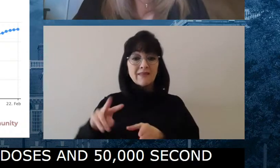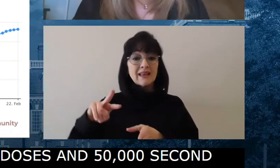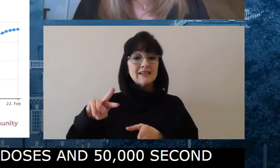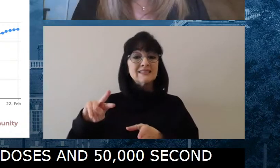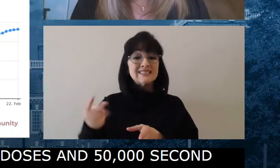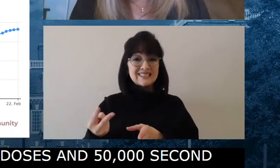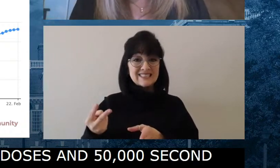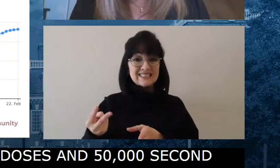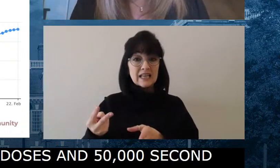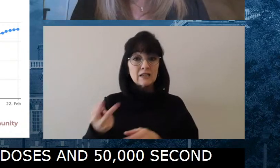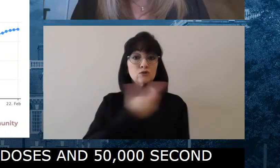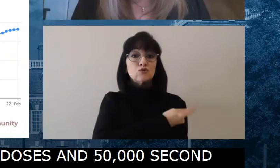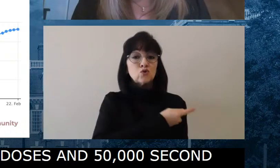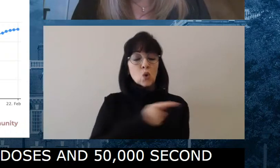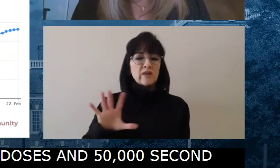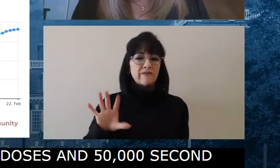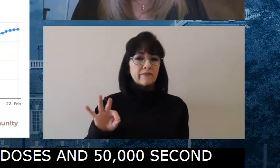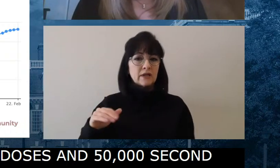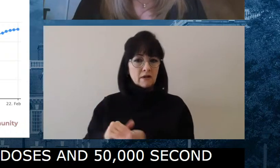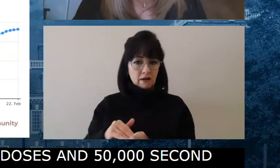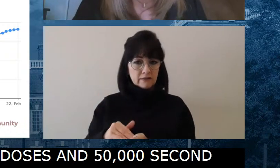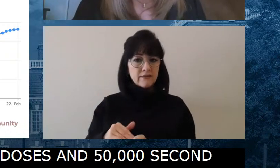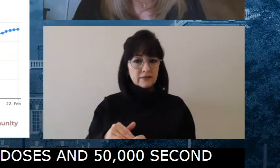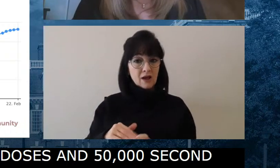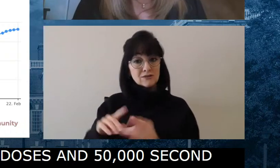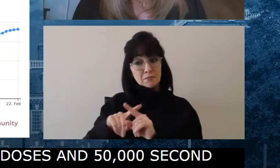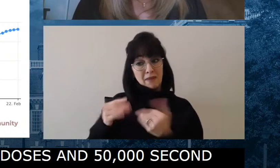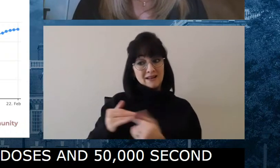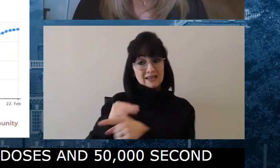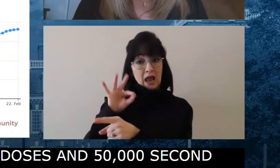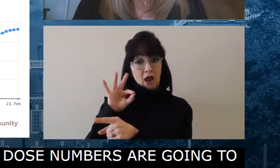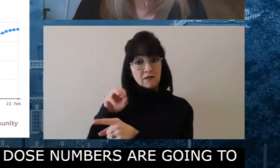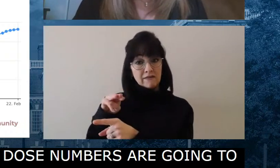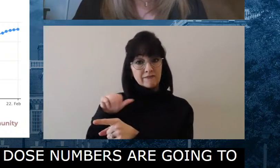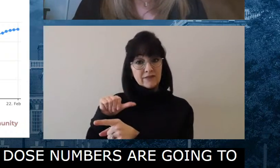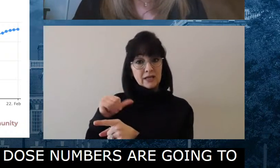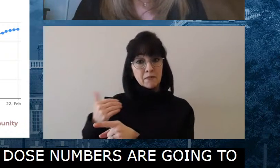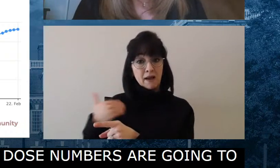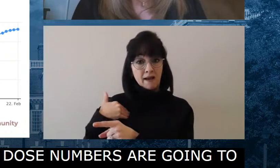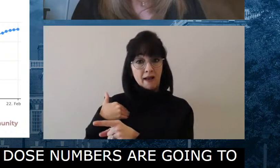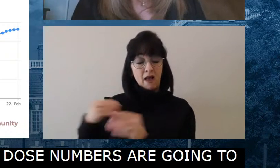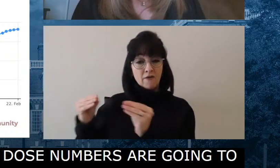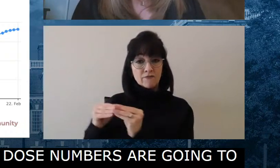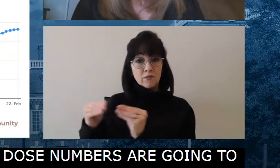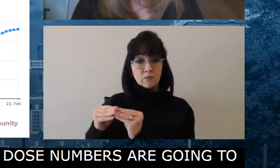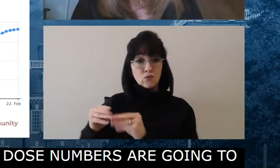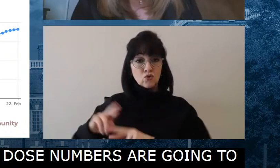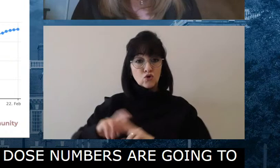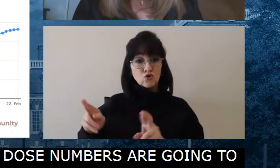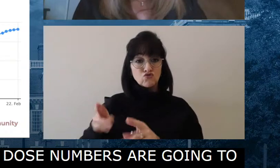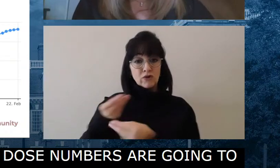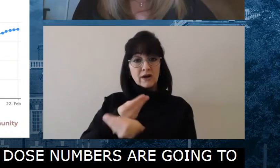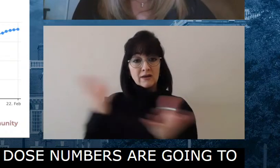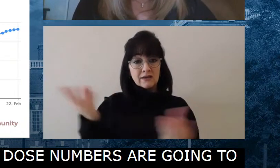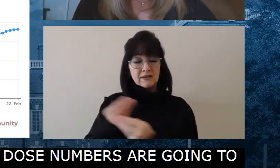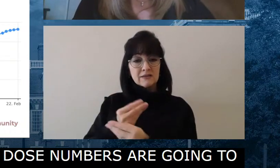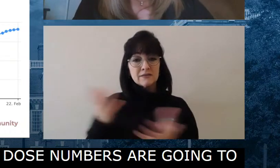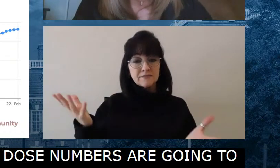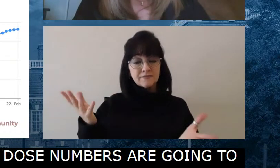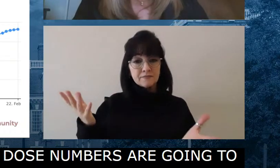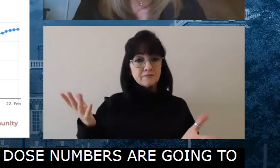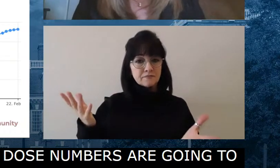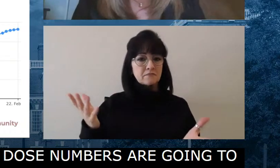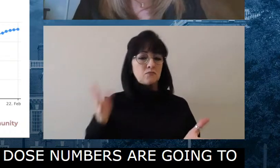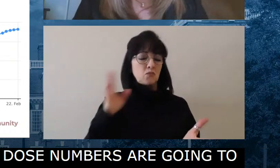pretty significantly this week with the FEMA events. I also wanted to make a mention about the wait list. As